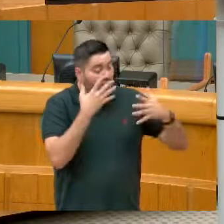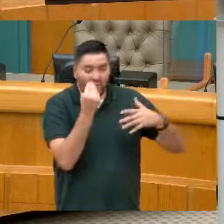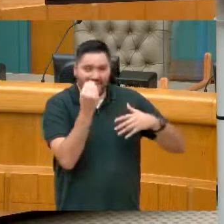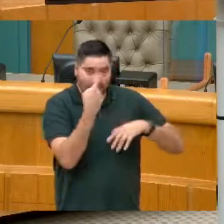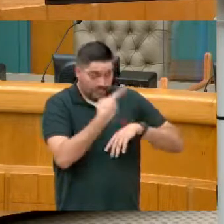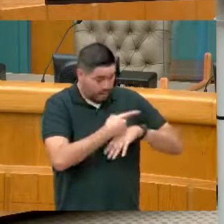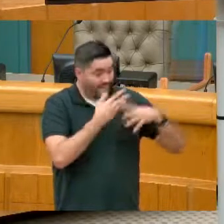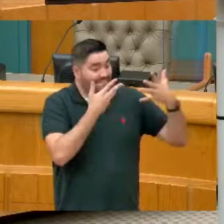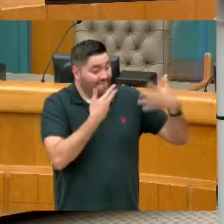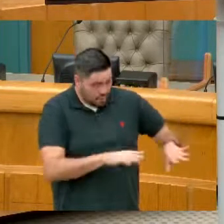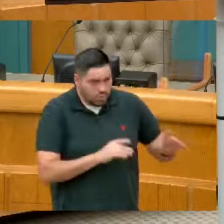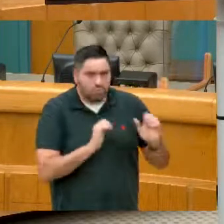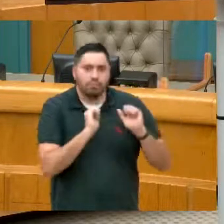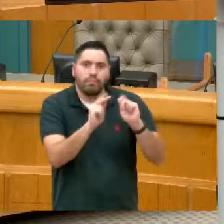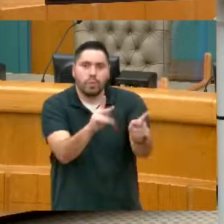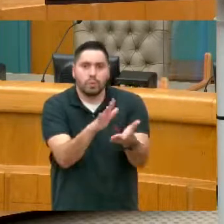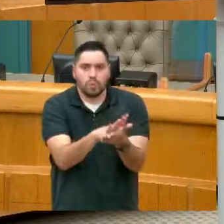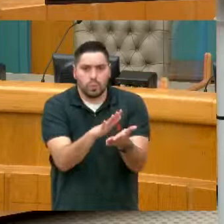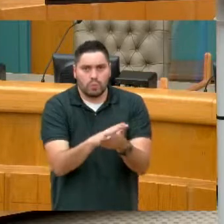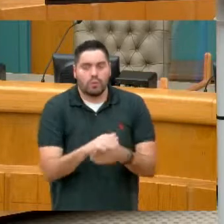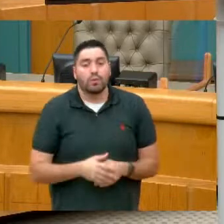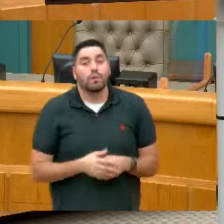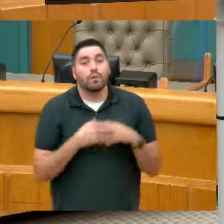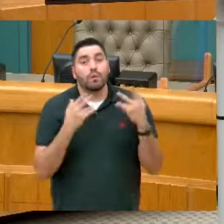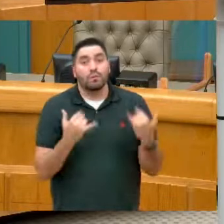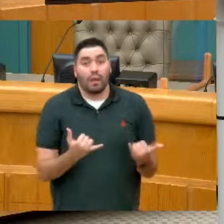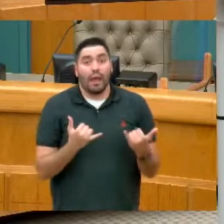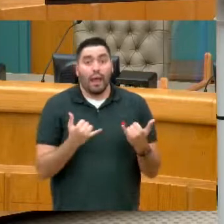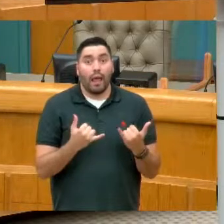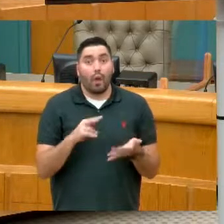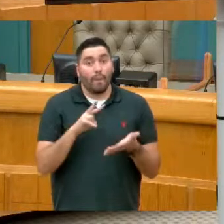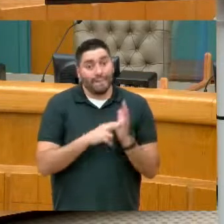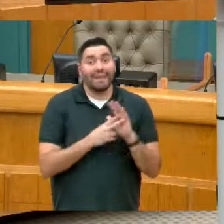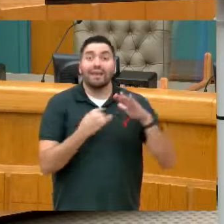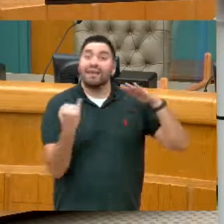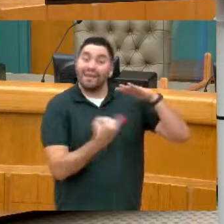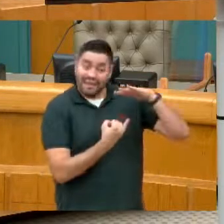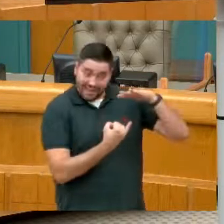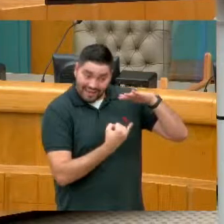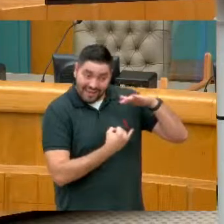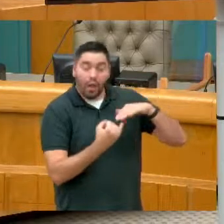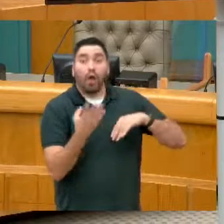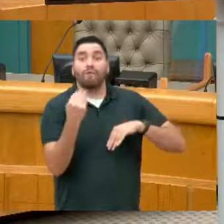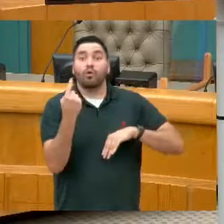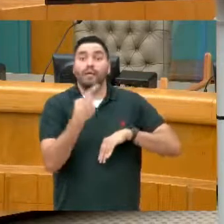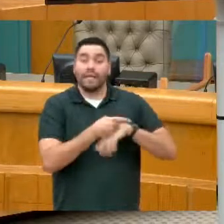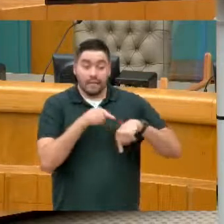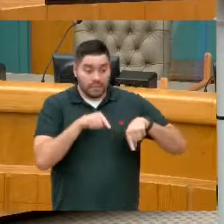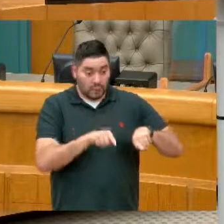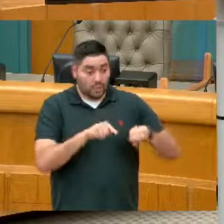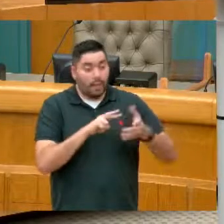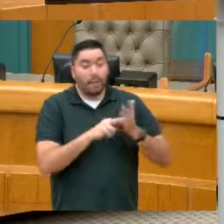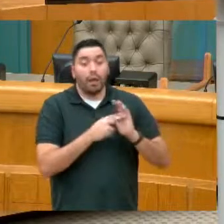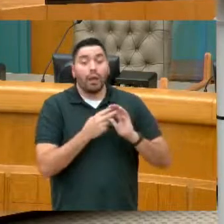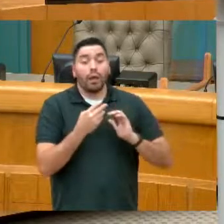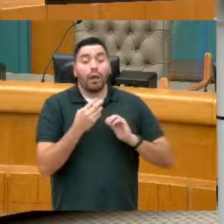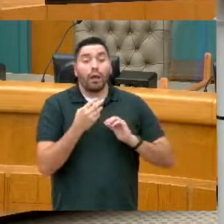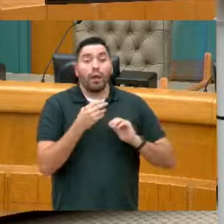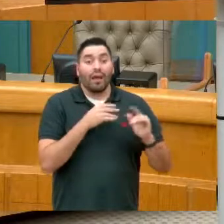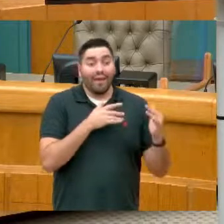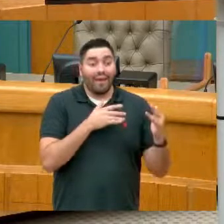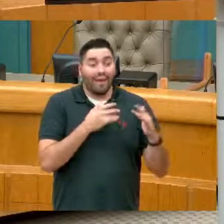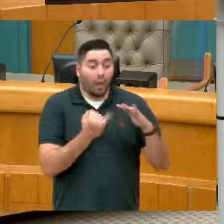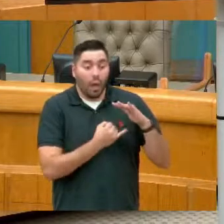positive, all members of the household must quarantine for 14 days. If any members of the household